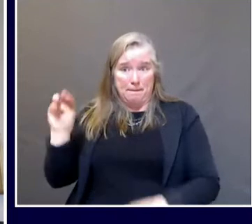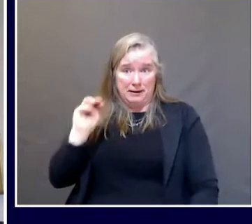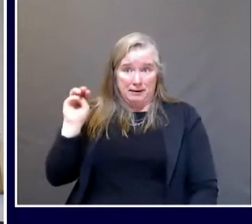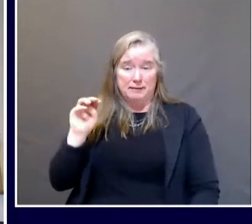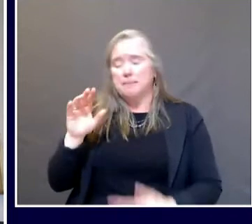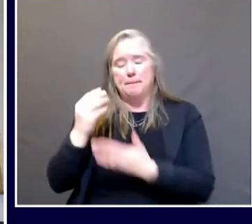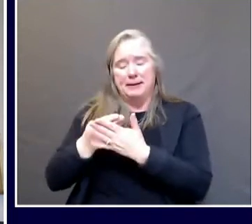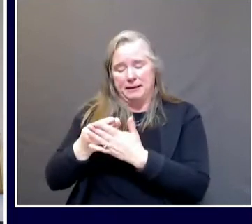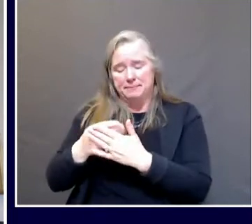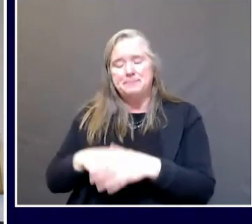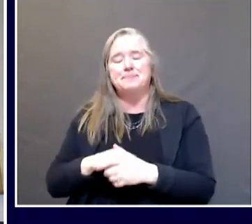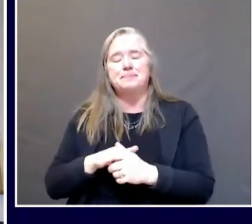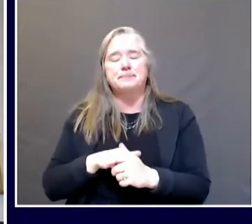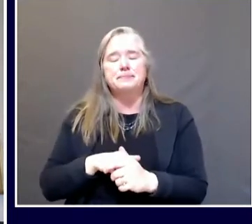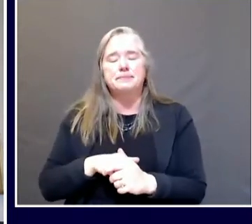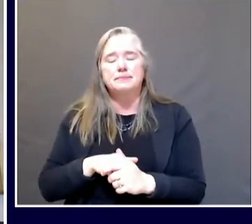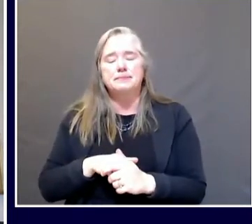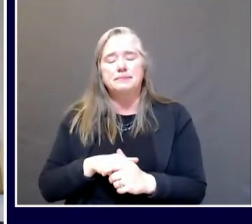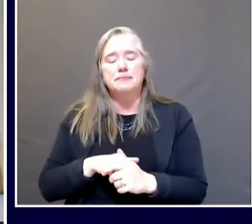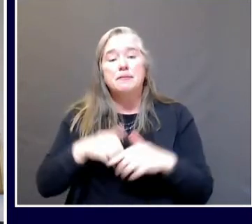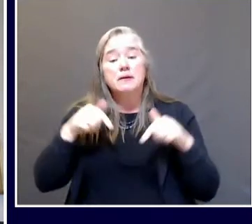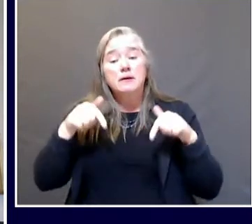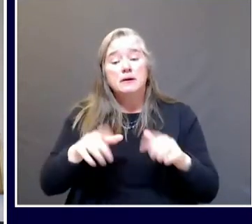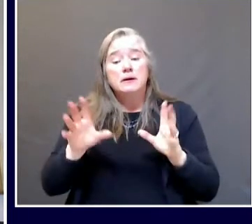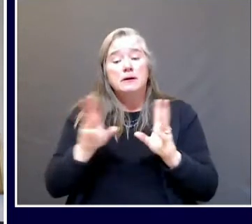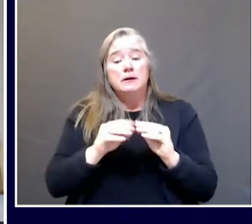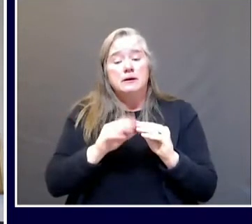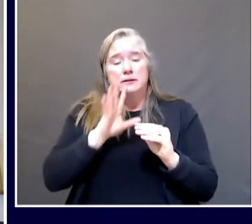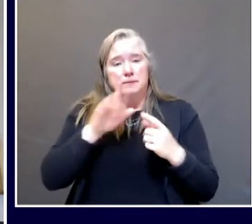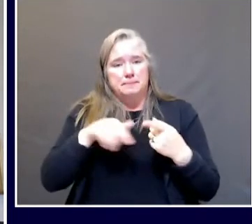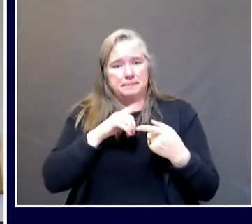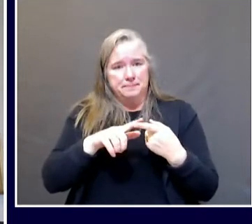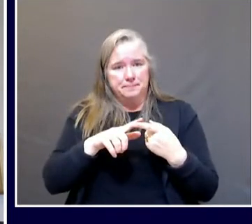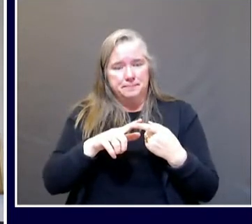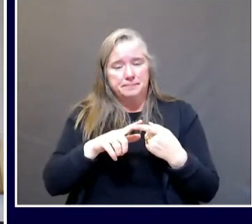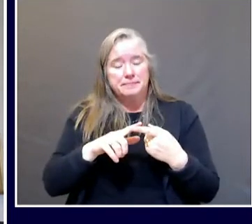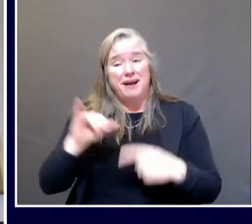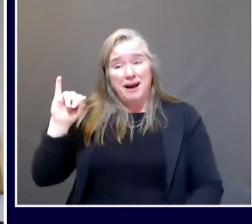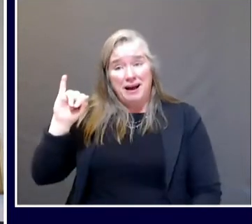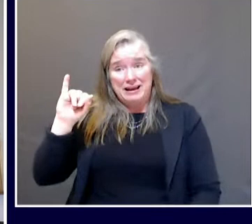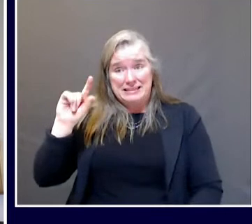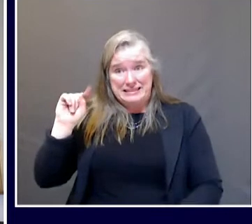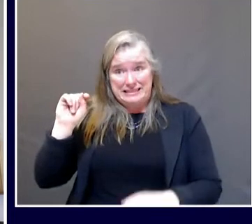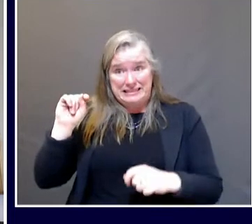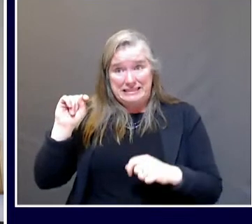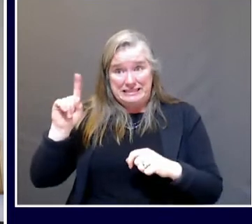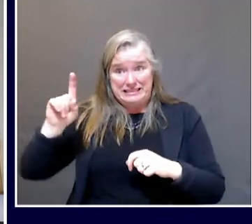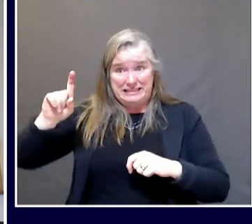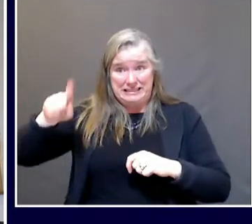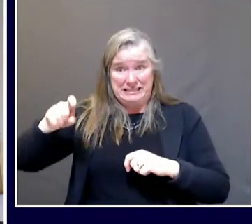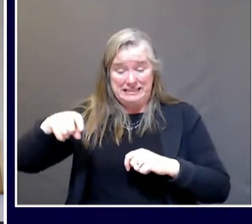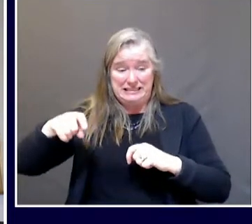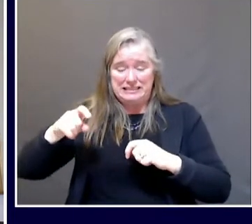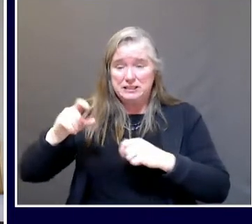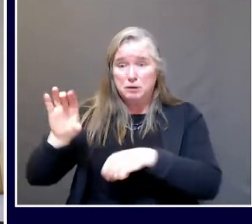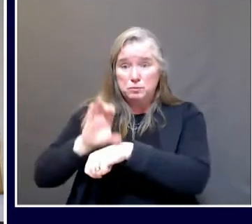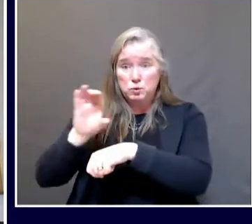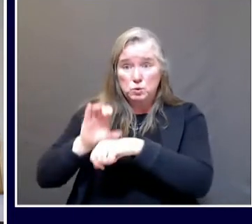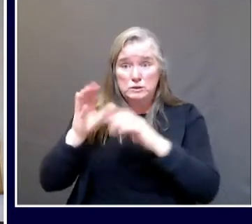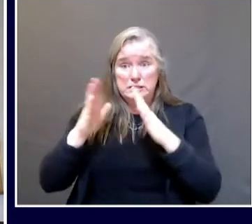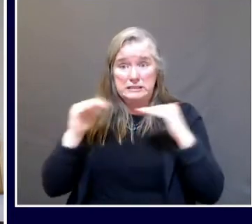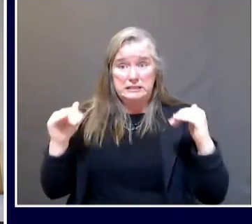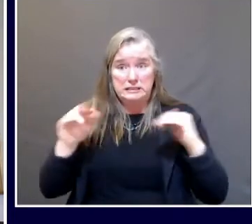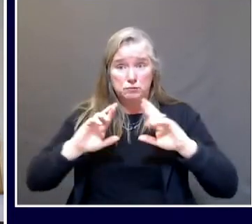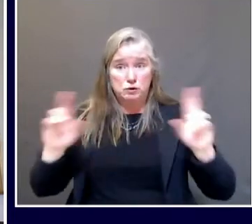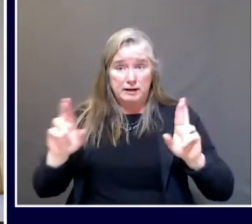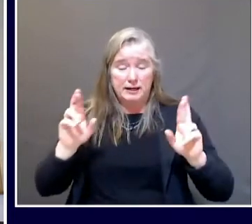things. We've talked at these meetings about the incredibly technical IT infrastructure that needs to be in place to